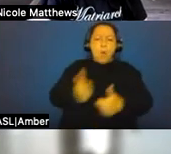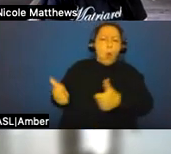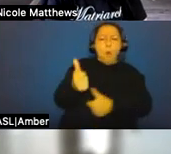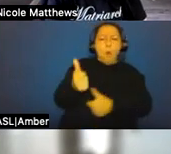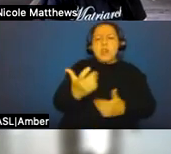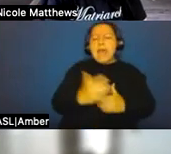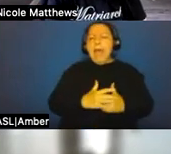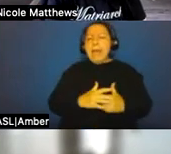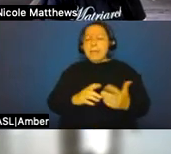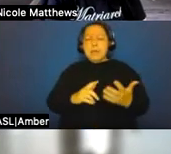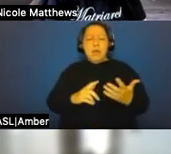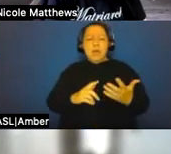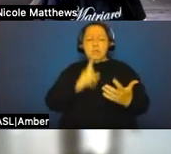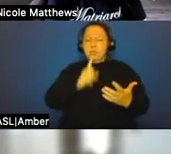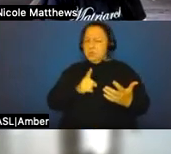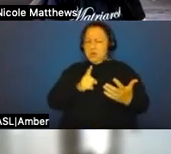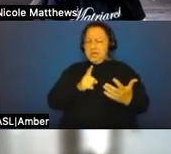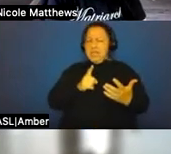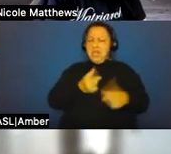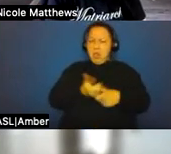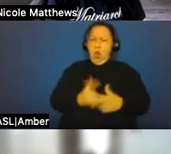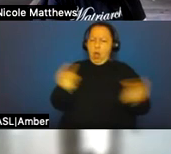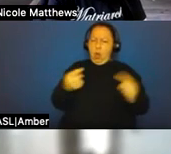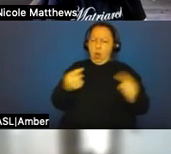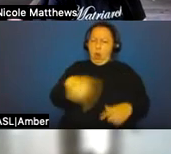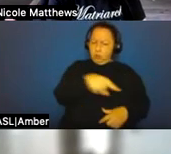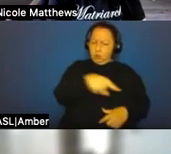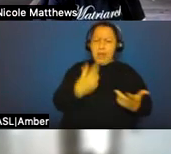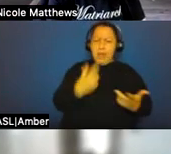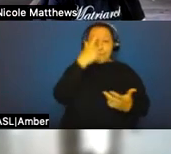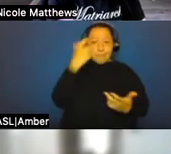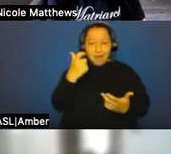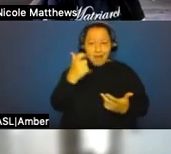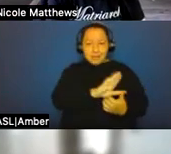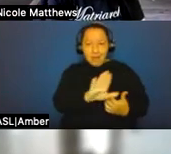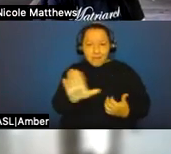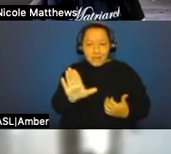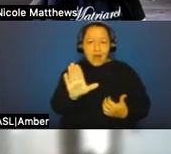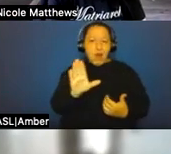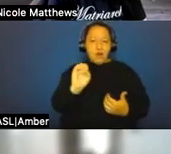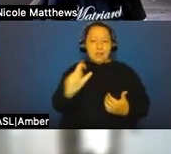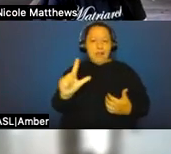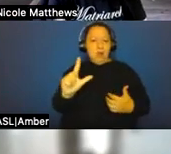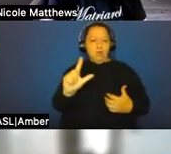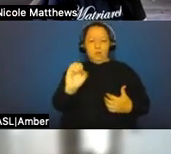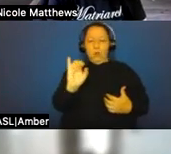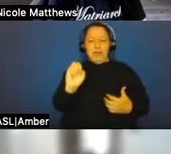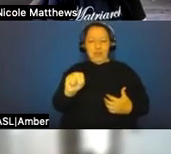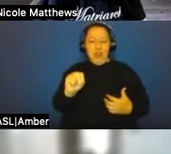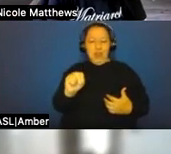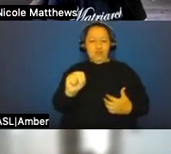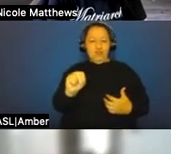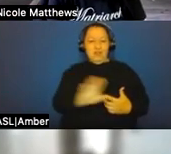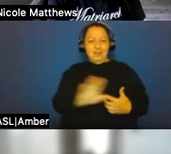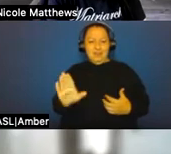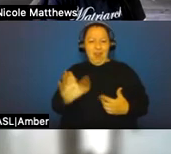to really cause harm because of their sexual orientation, because of their expression of gender,